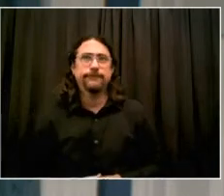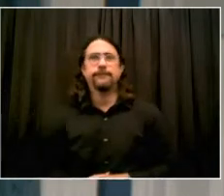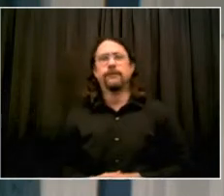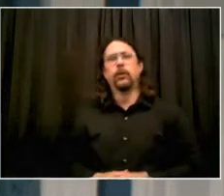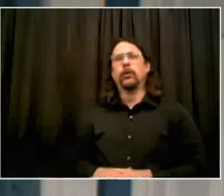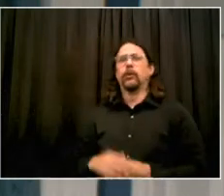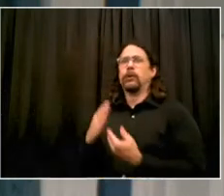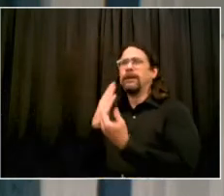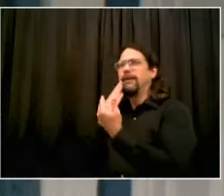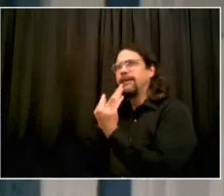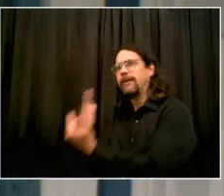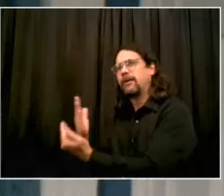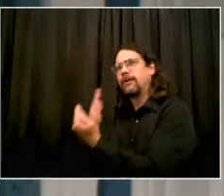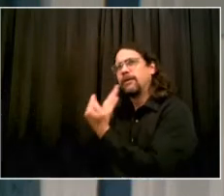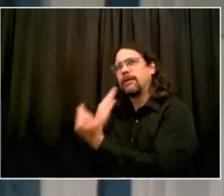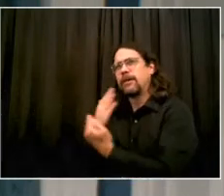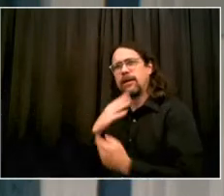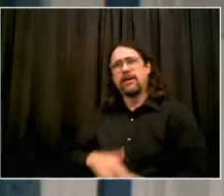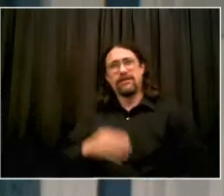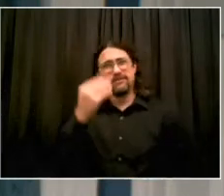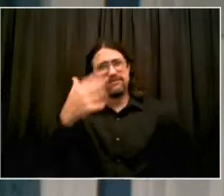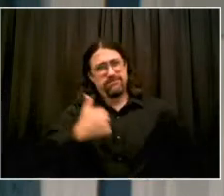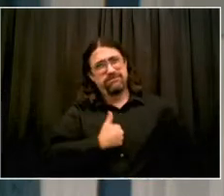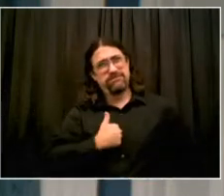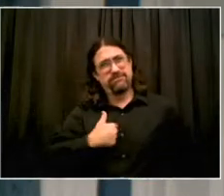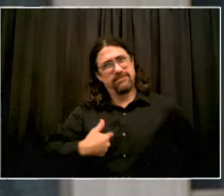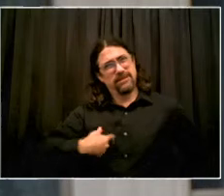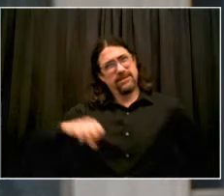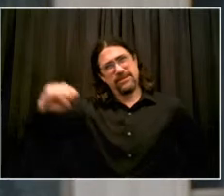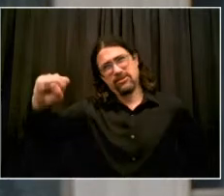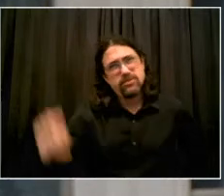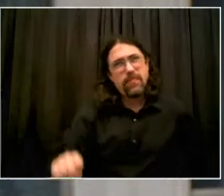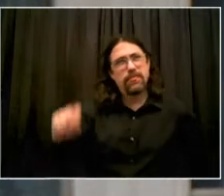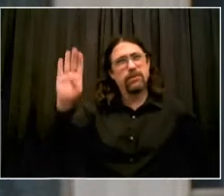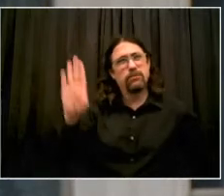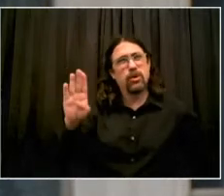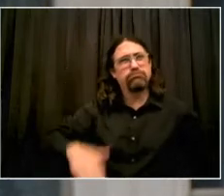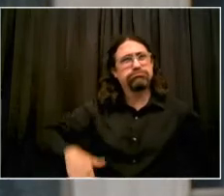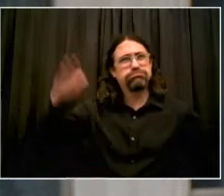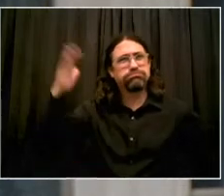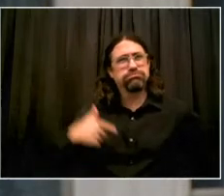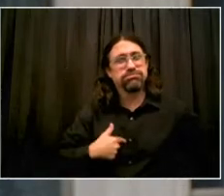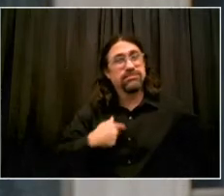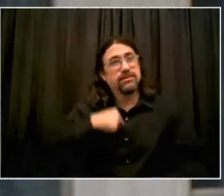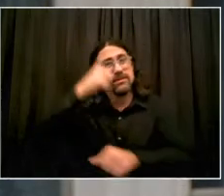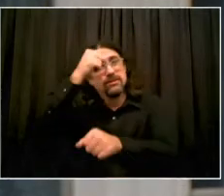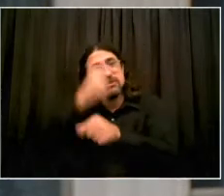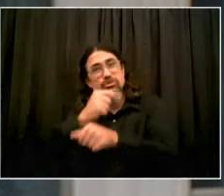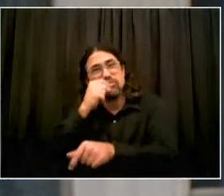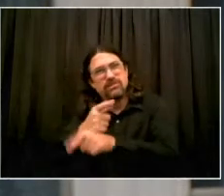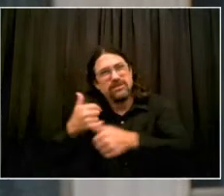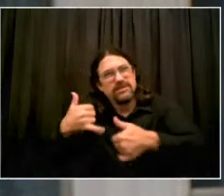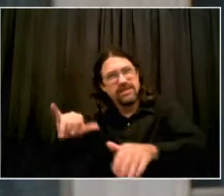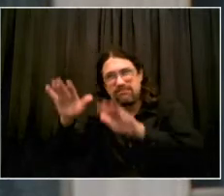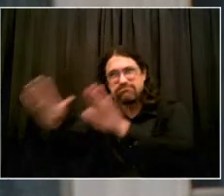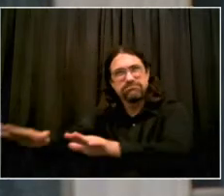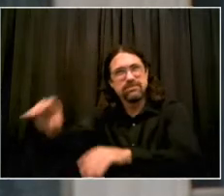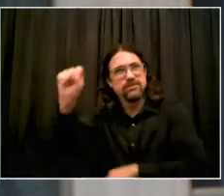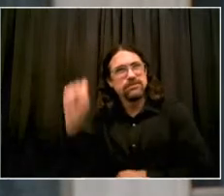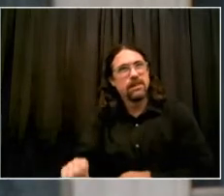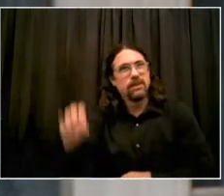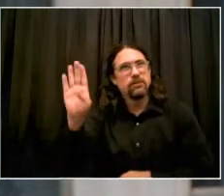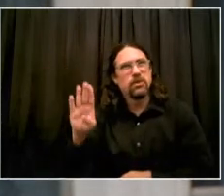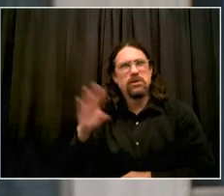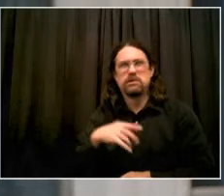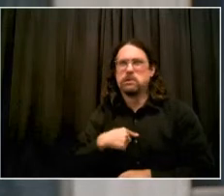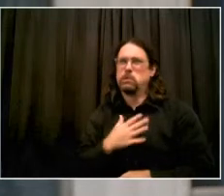brother and sister still live. And so I'm very concerned about the infections that have increased in Brooklyn and in Queens.